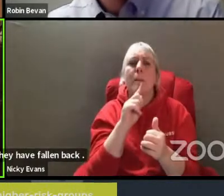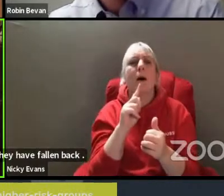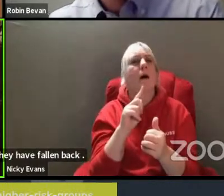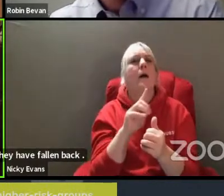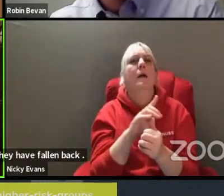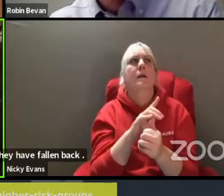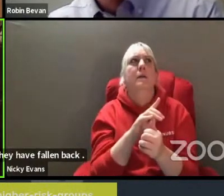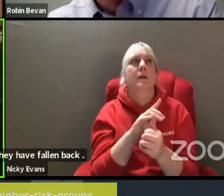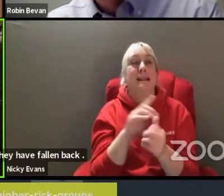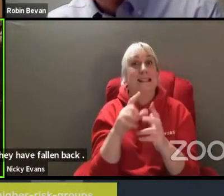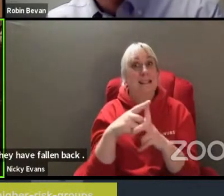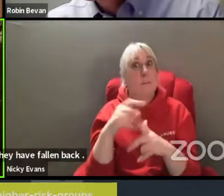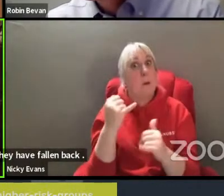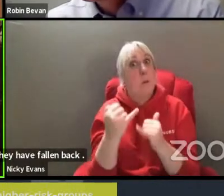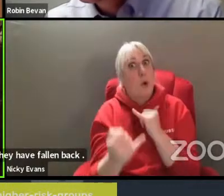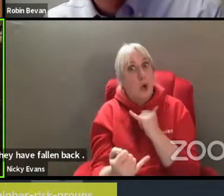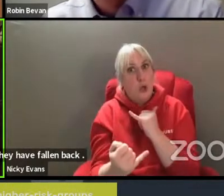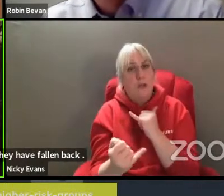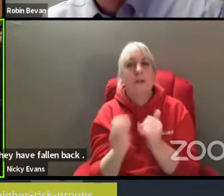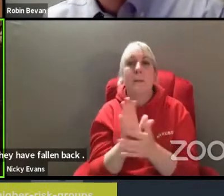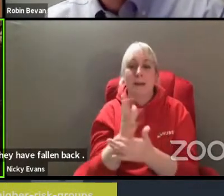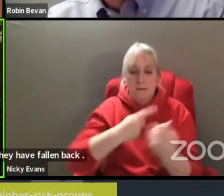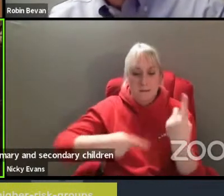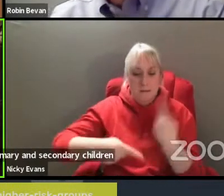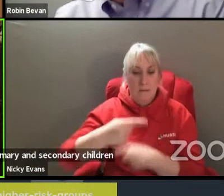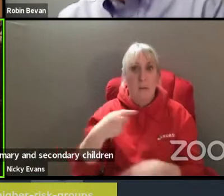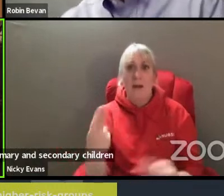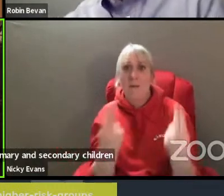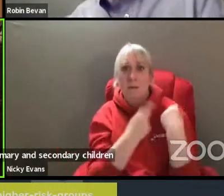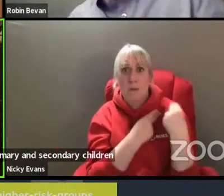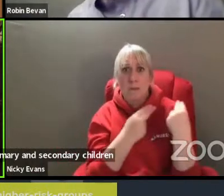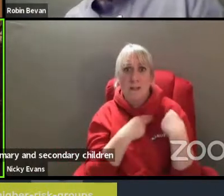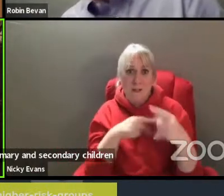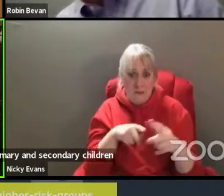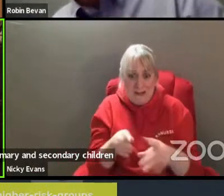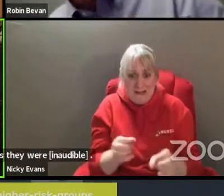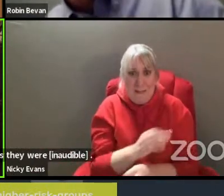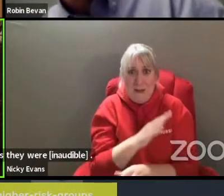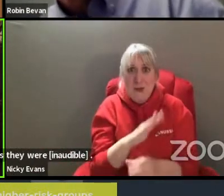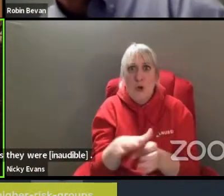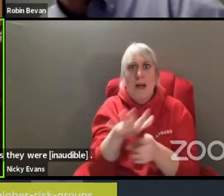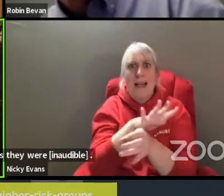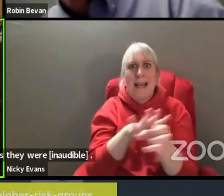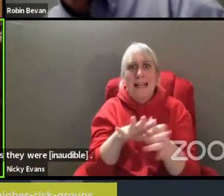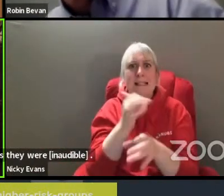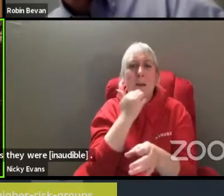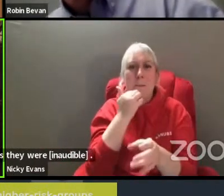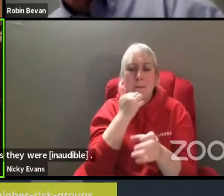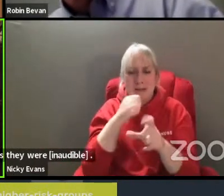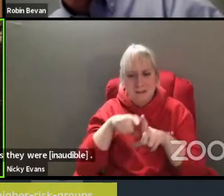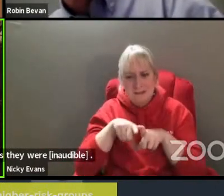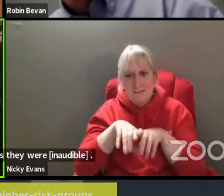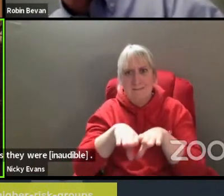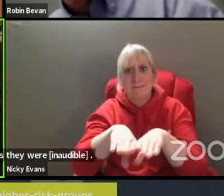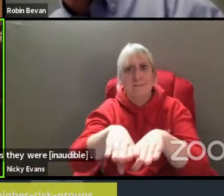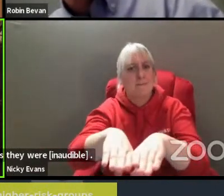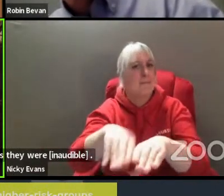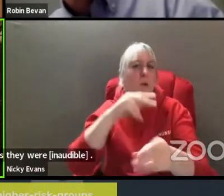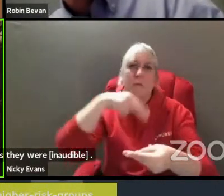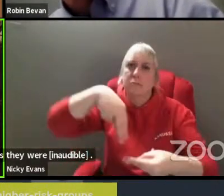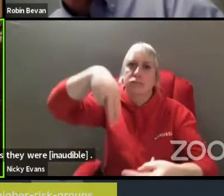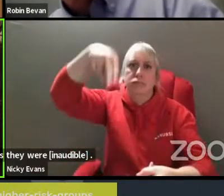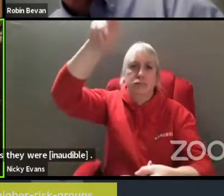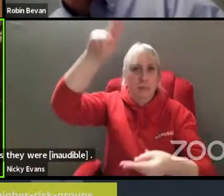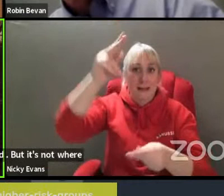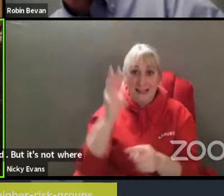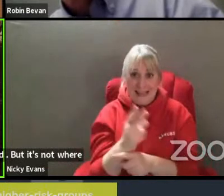all of us have got to do everything we can to try and keep them there and to stop cases rising again. But when we open schools,